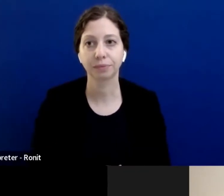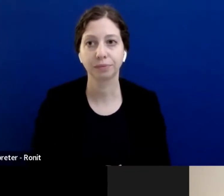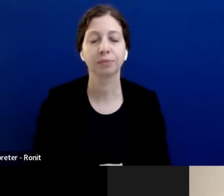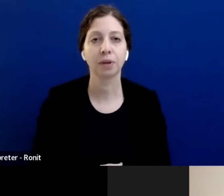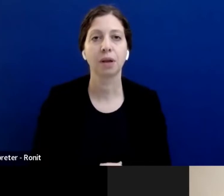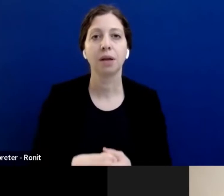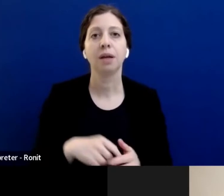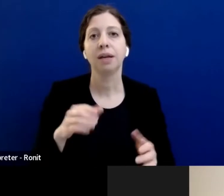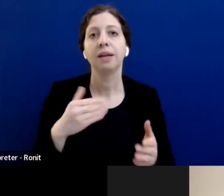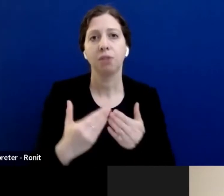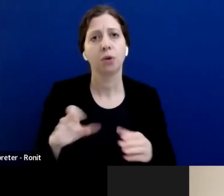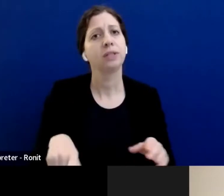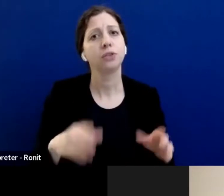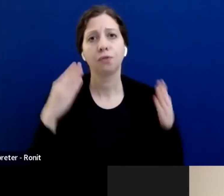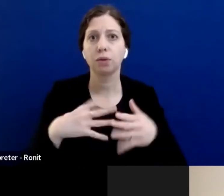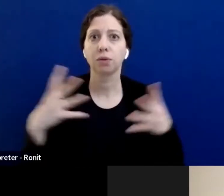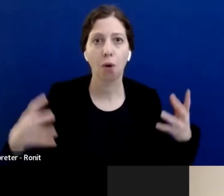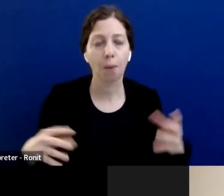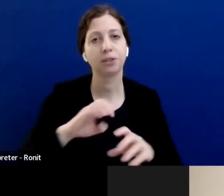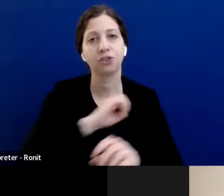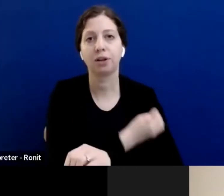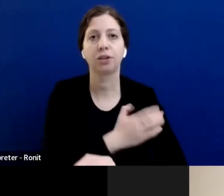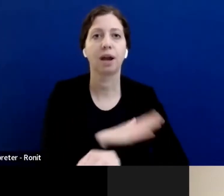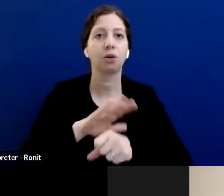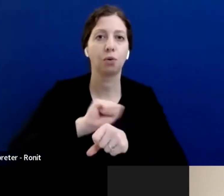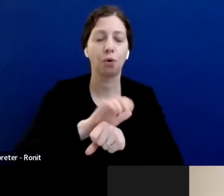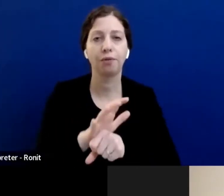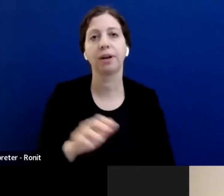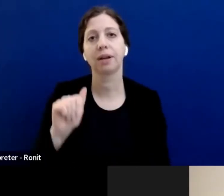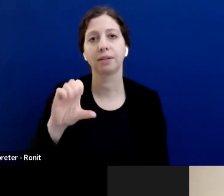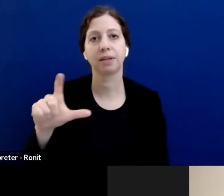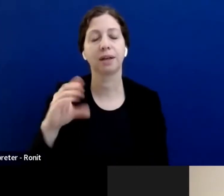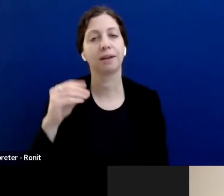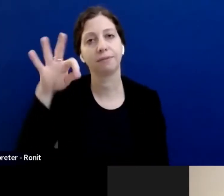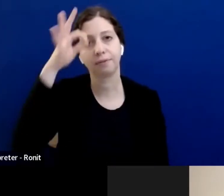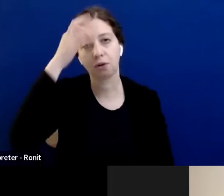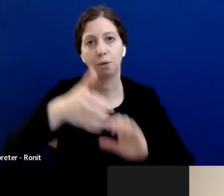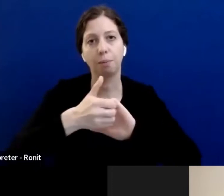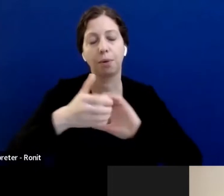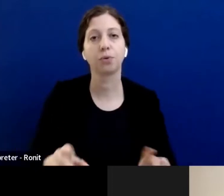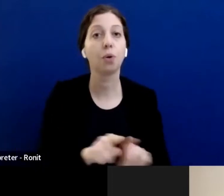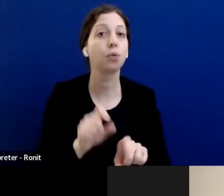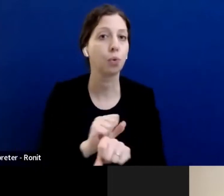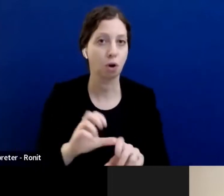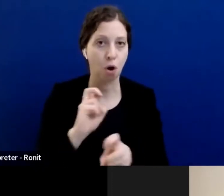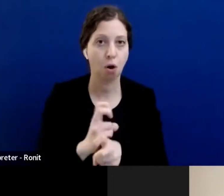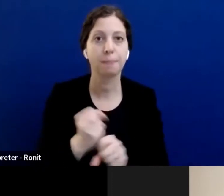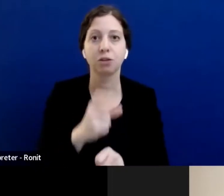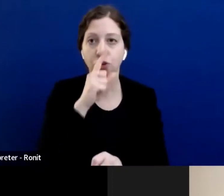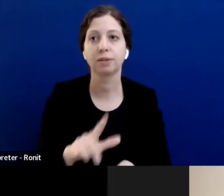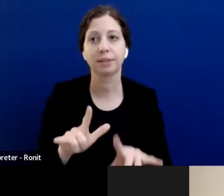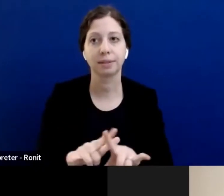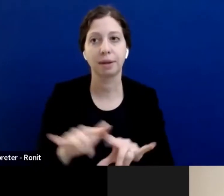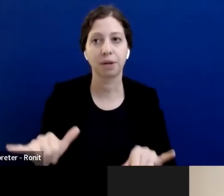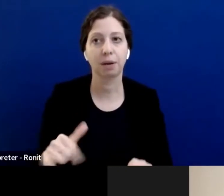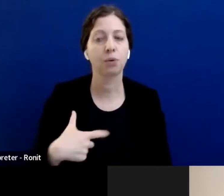focus so much energy on COVID, ACL and our federal partners also have worked hard to ensure at the same time that we